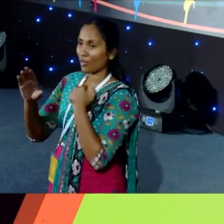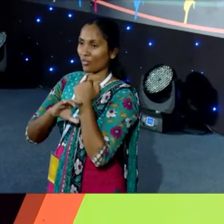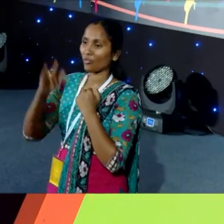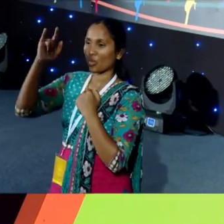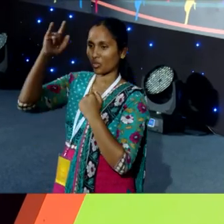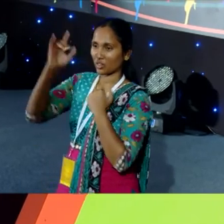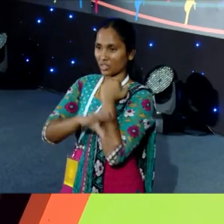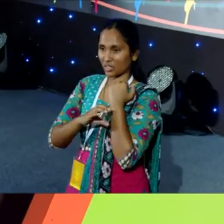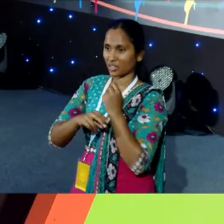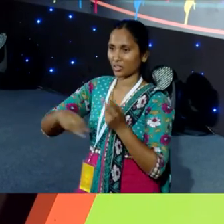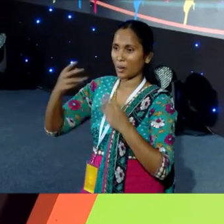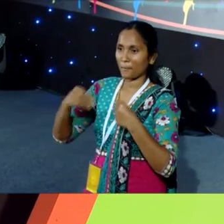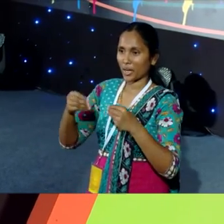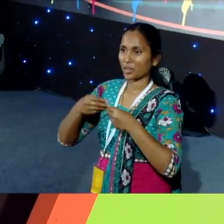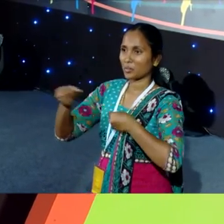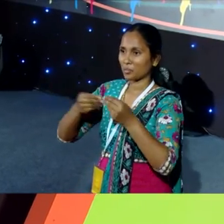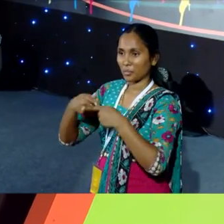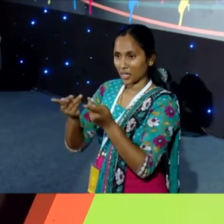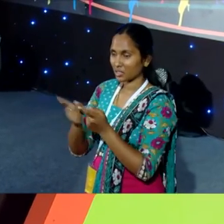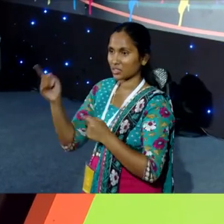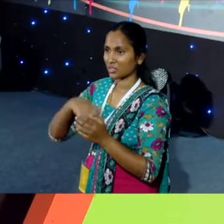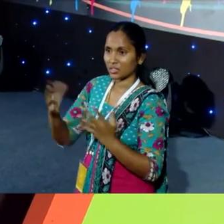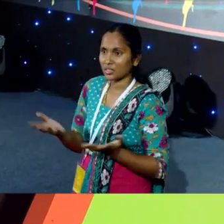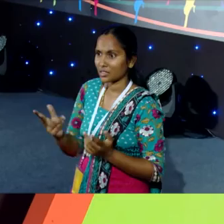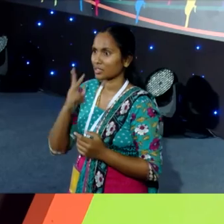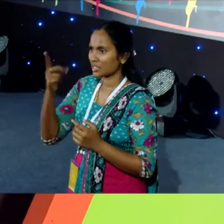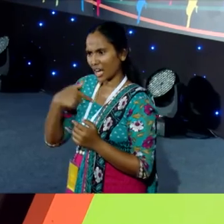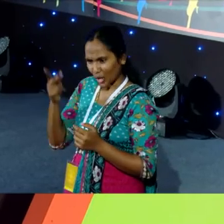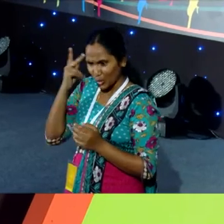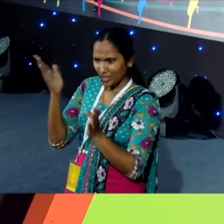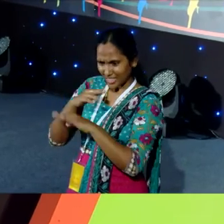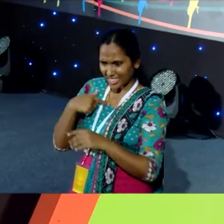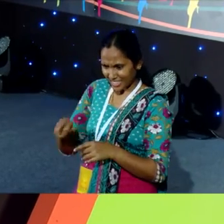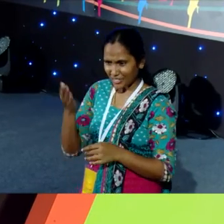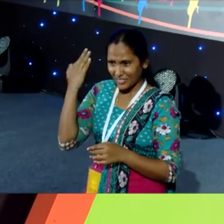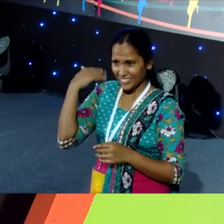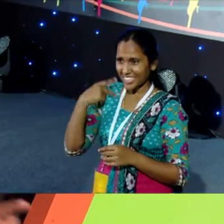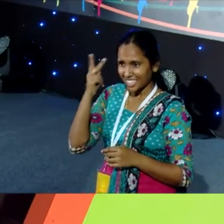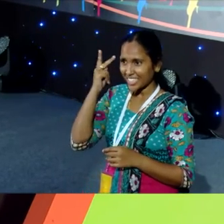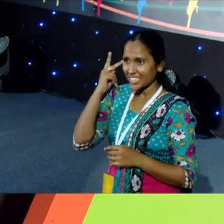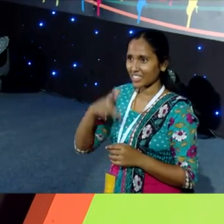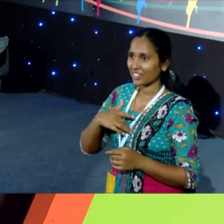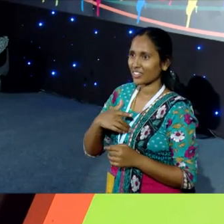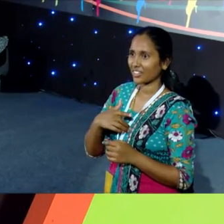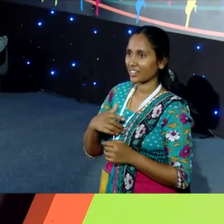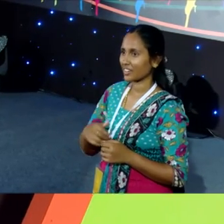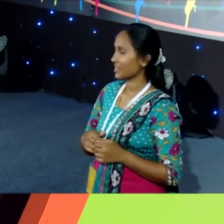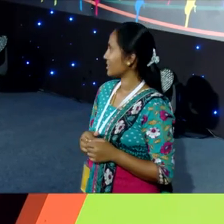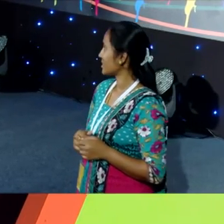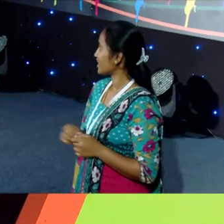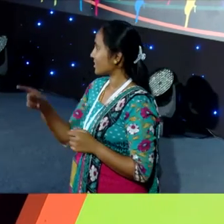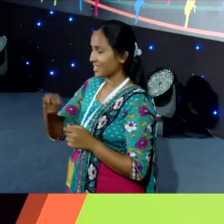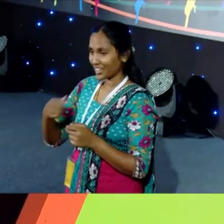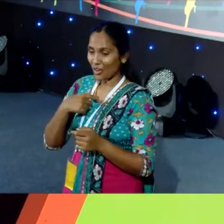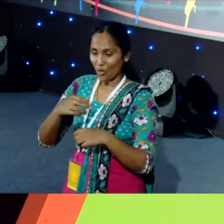a marketplace and I suddenly see that I know this place. I know behind that is a clock tower. an old watchmaker, there's a fruit